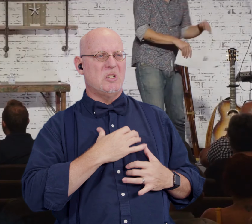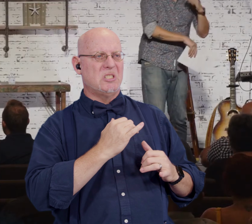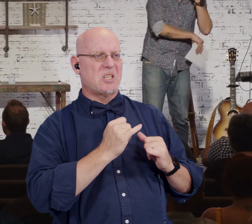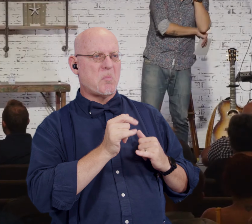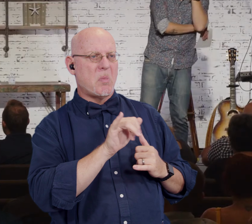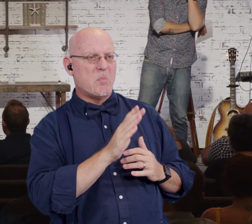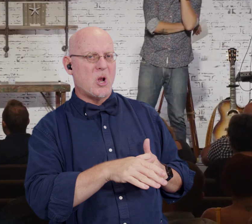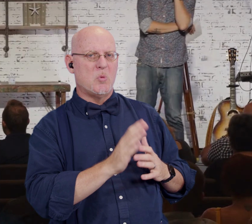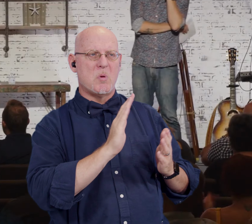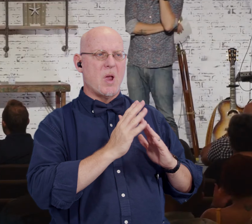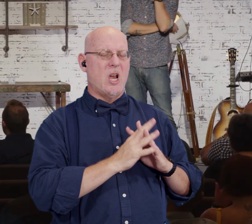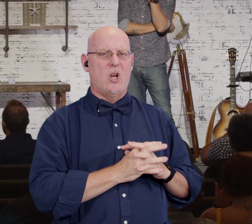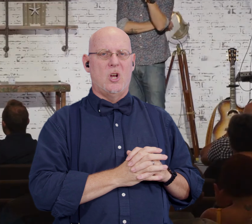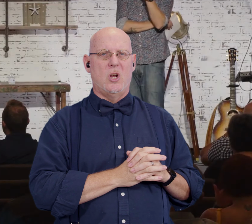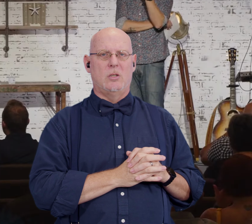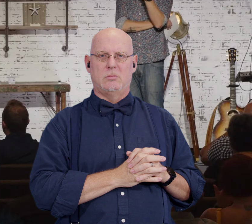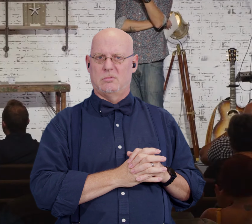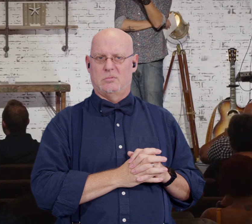to,